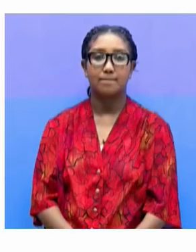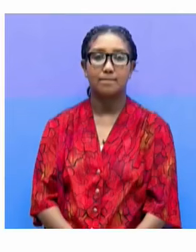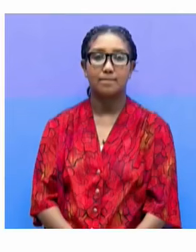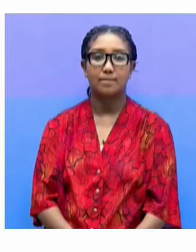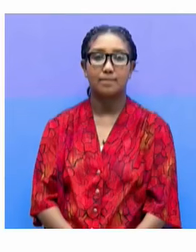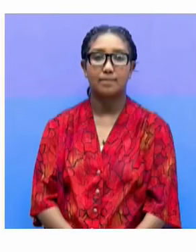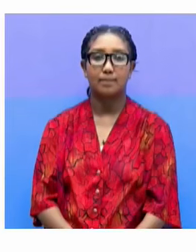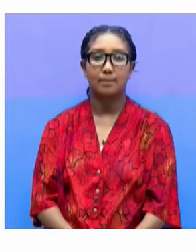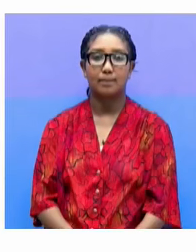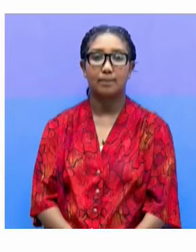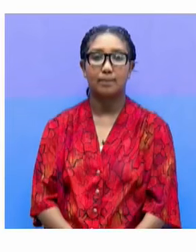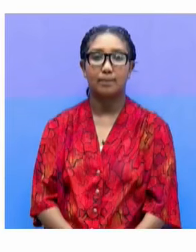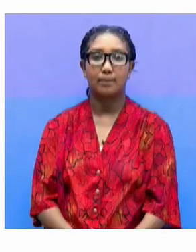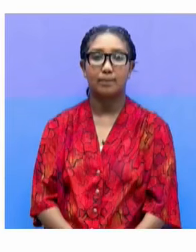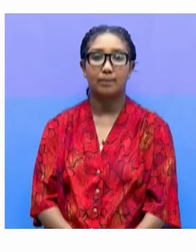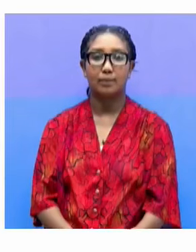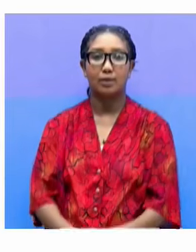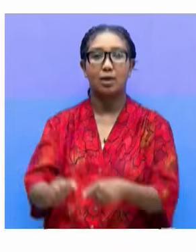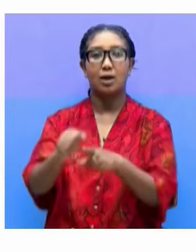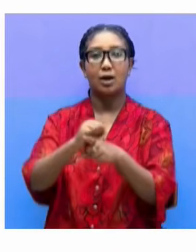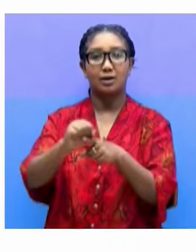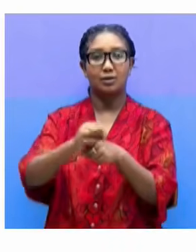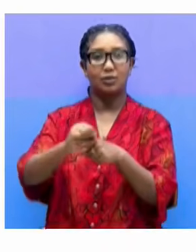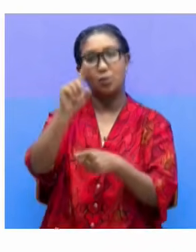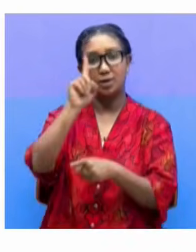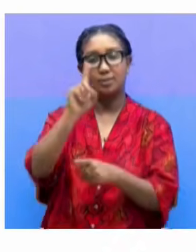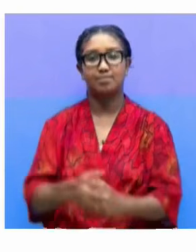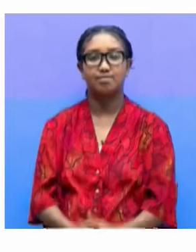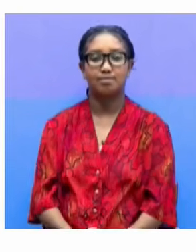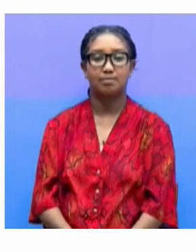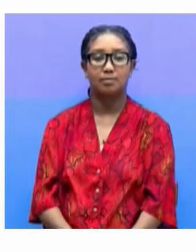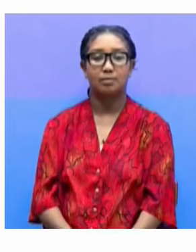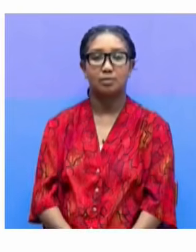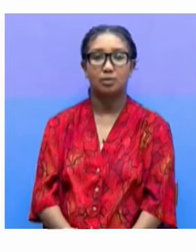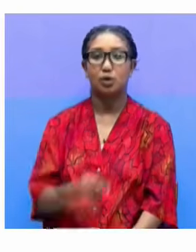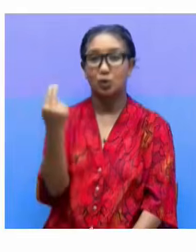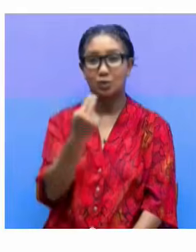All right? Activity 1.